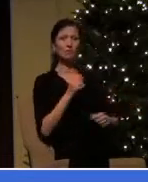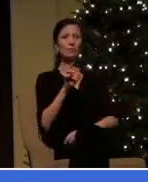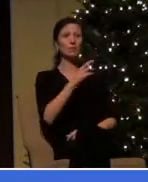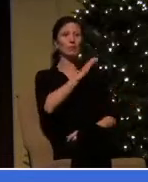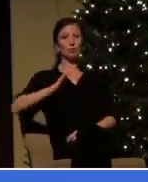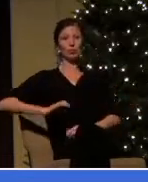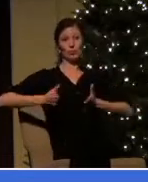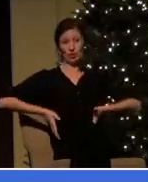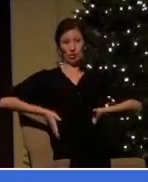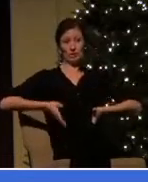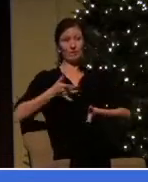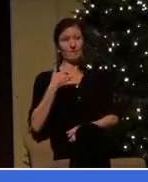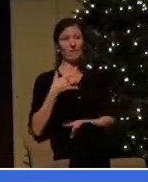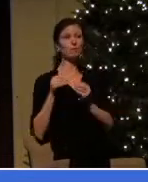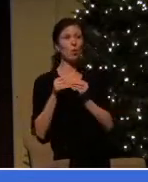Christian, maybe,